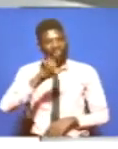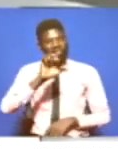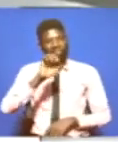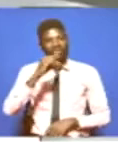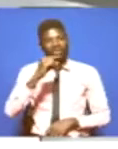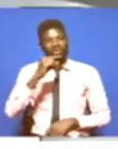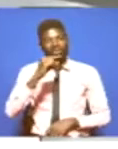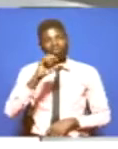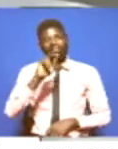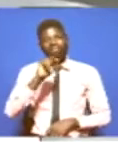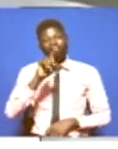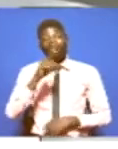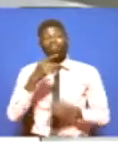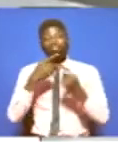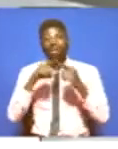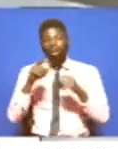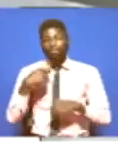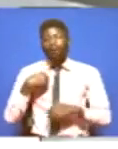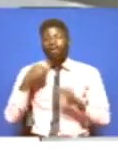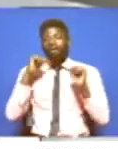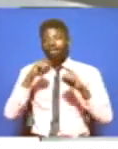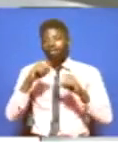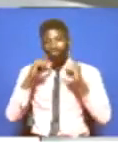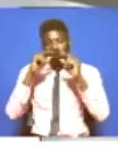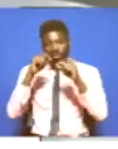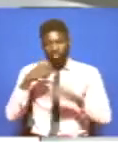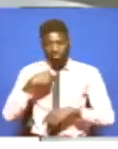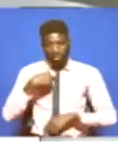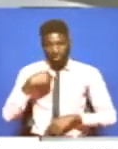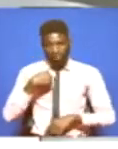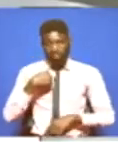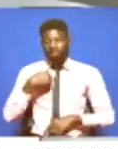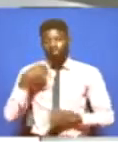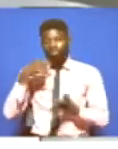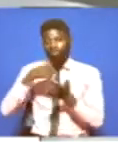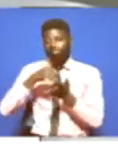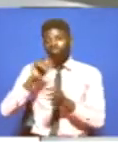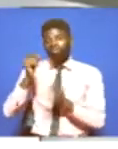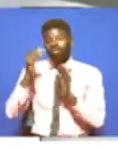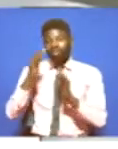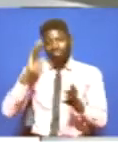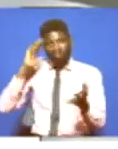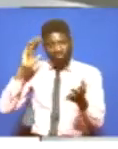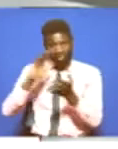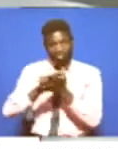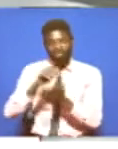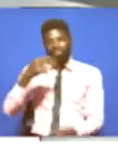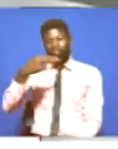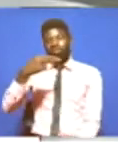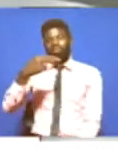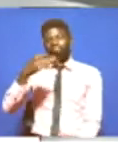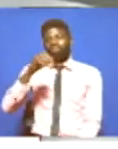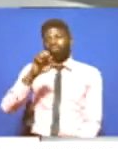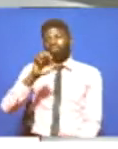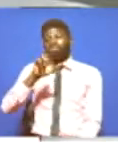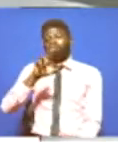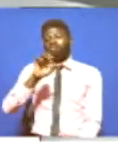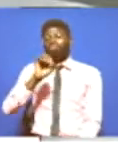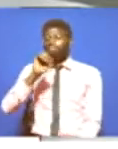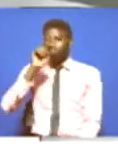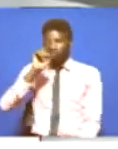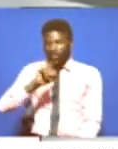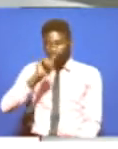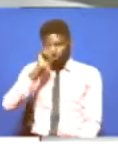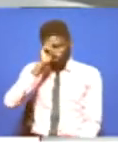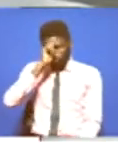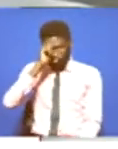I am one of the Kenyans that believe that heroes must be respected, thought of, and placed